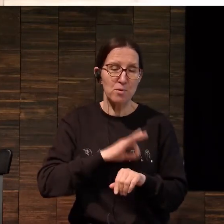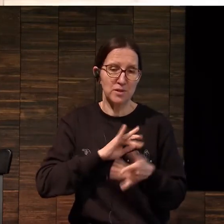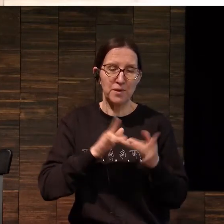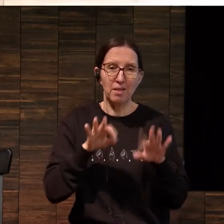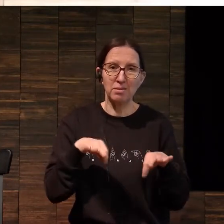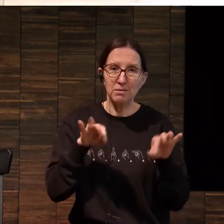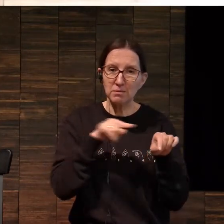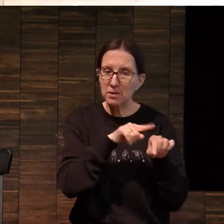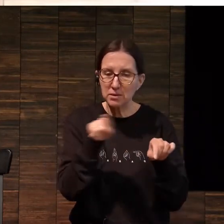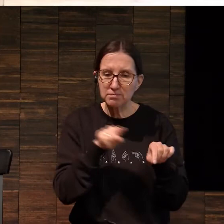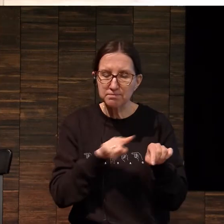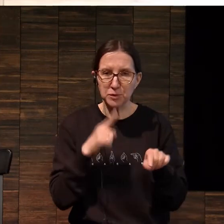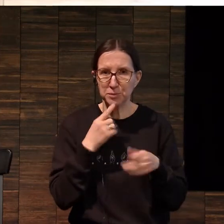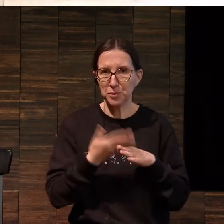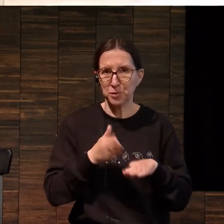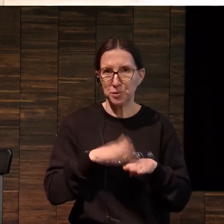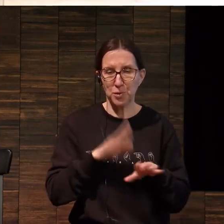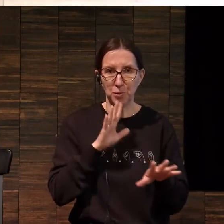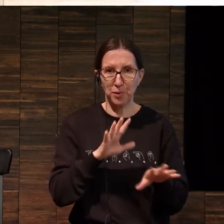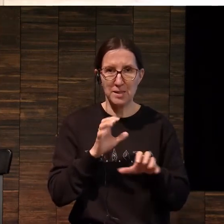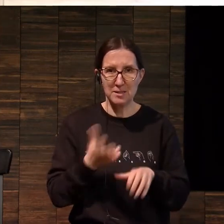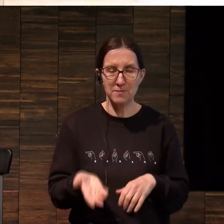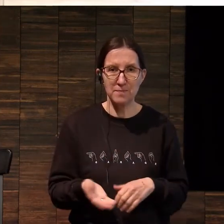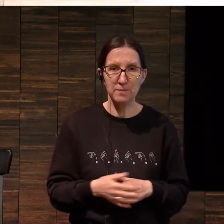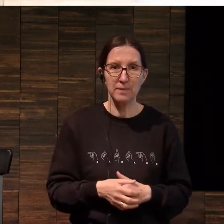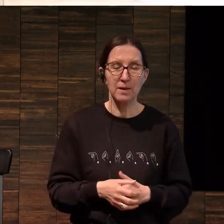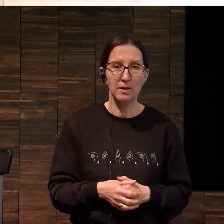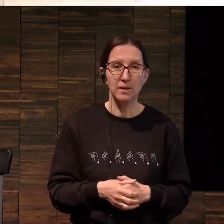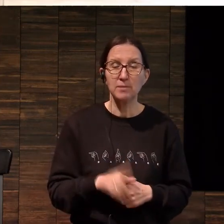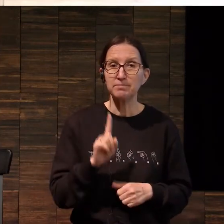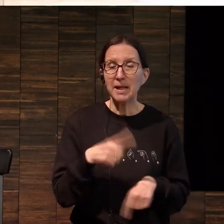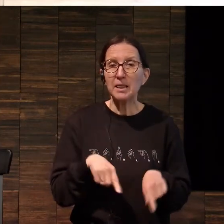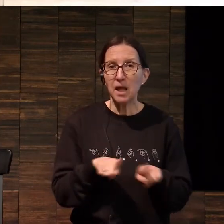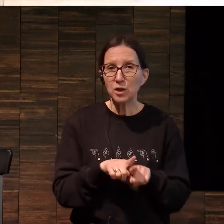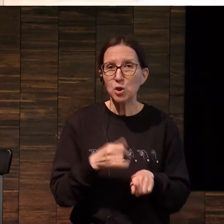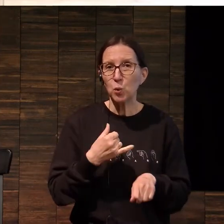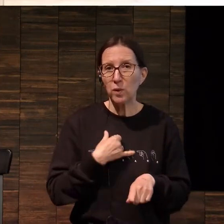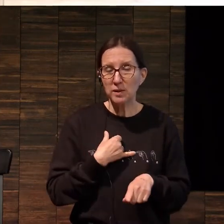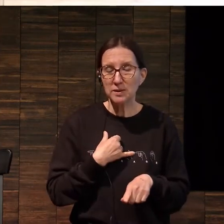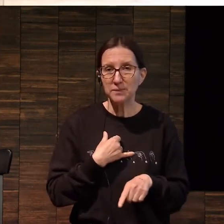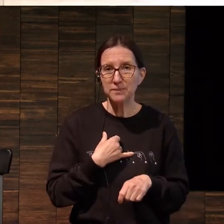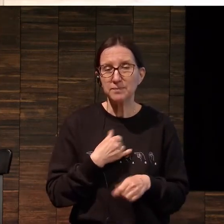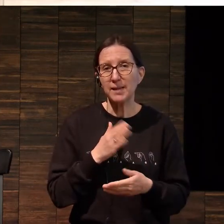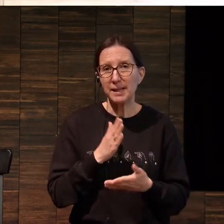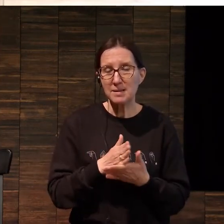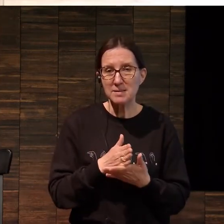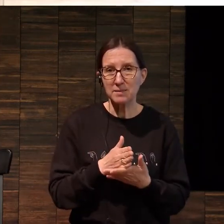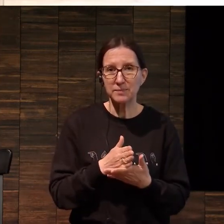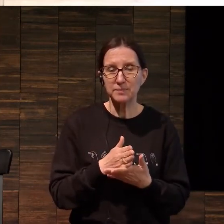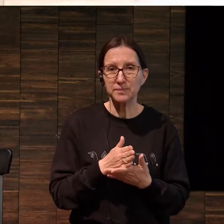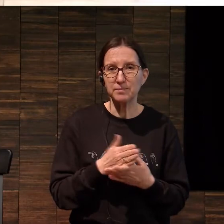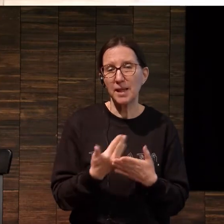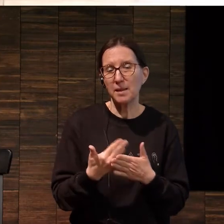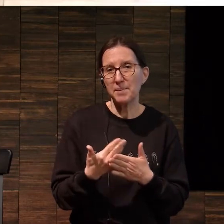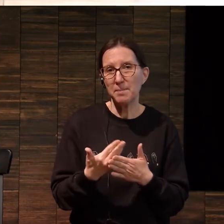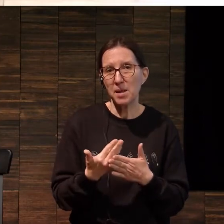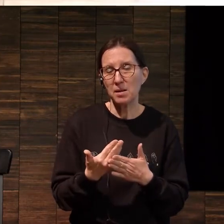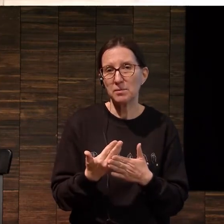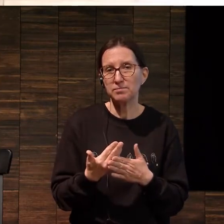work. And you also have HR and recruiting. So if your company is trying to be inclusive, then they need to be able to